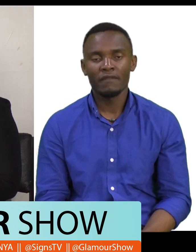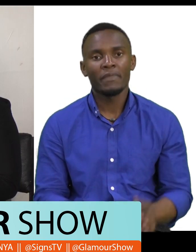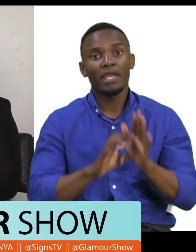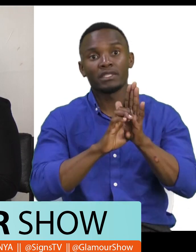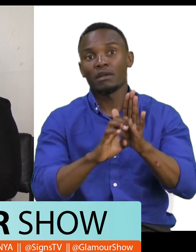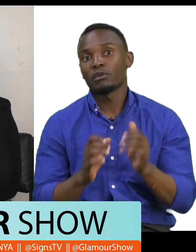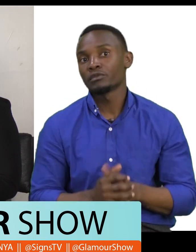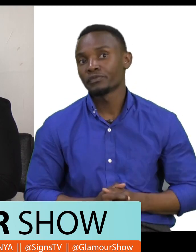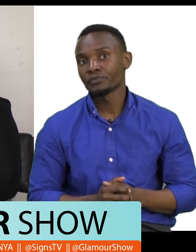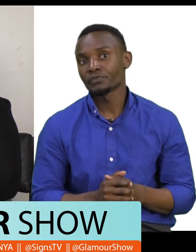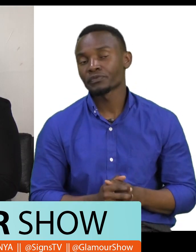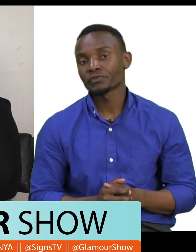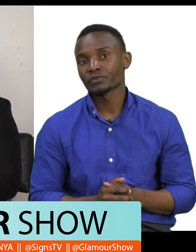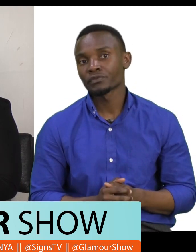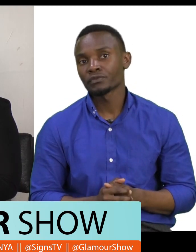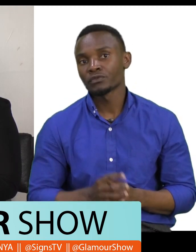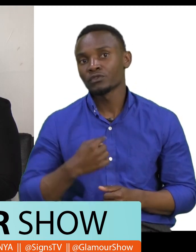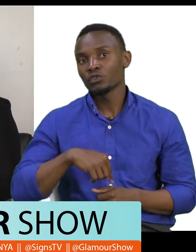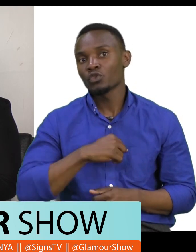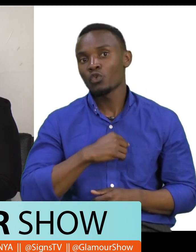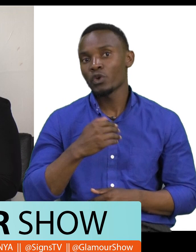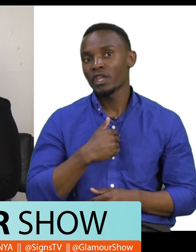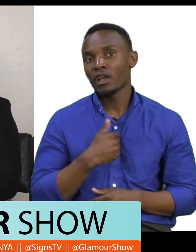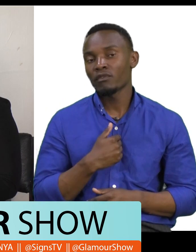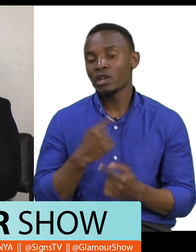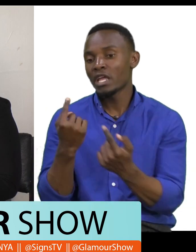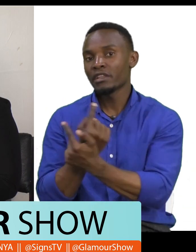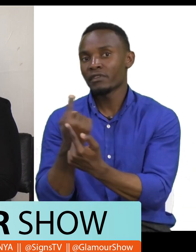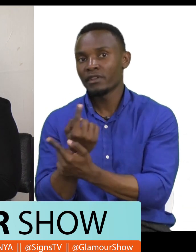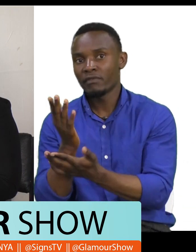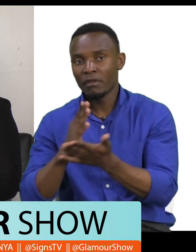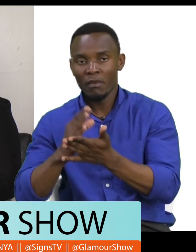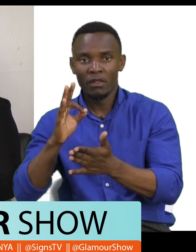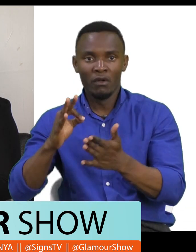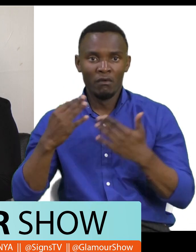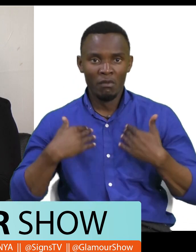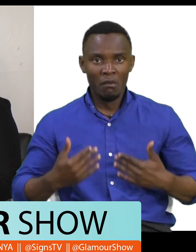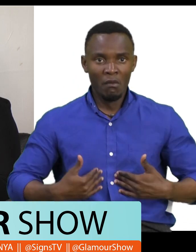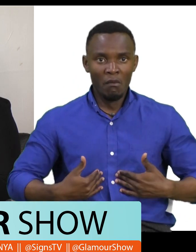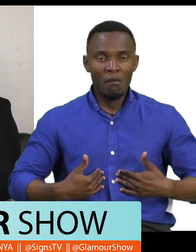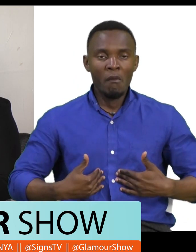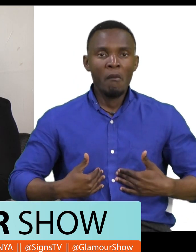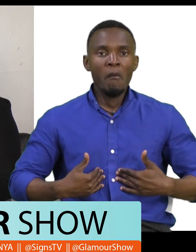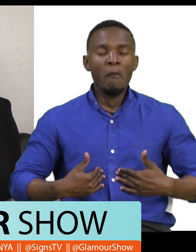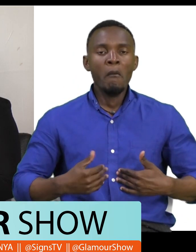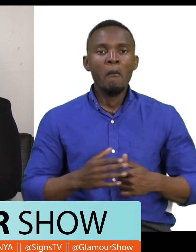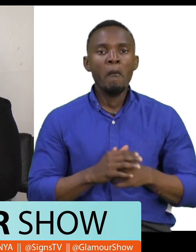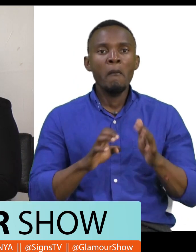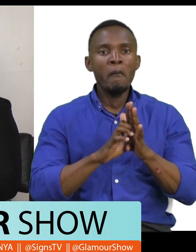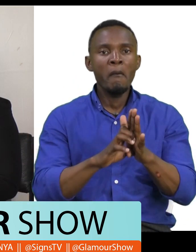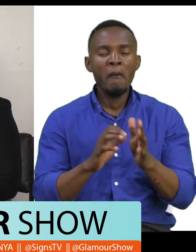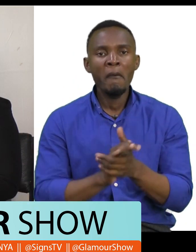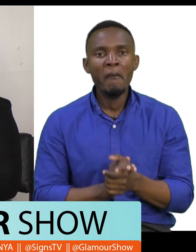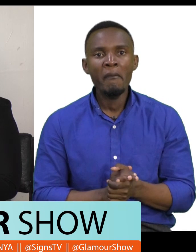An example, for example, if it is we have different parts of all areas that are being worked.